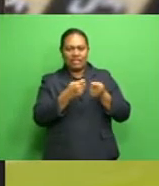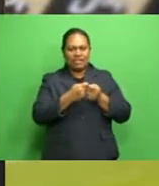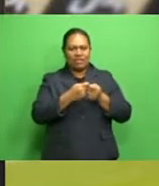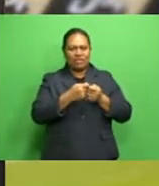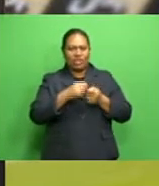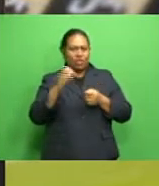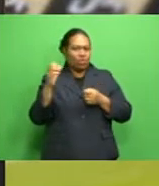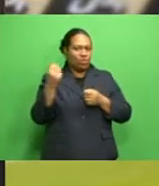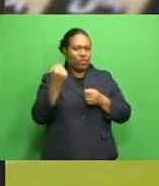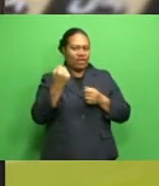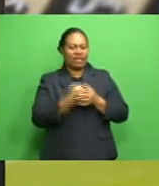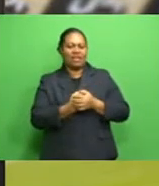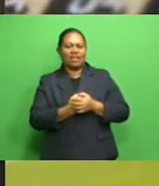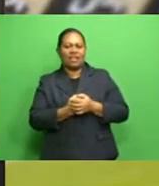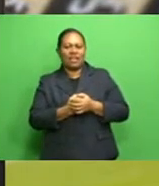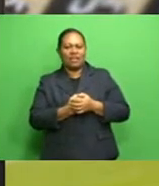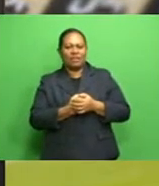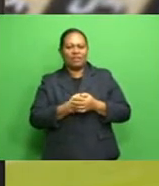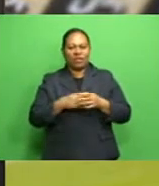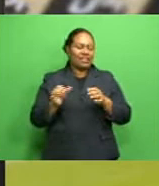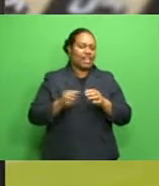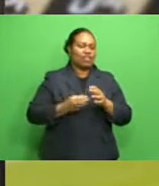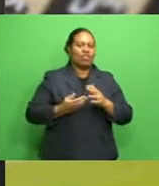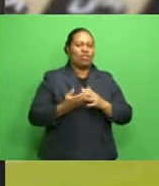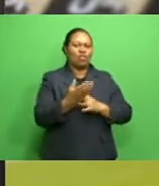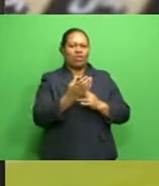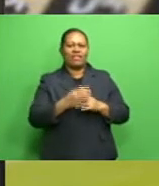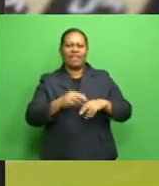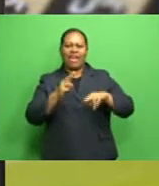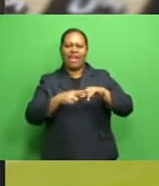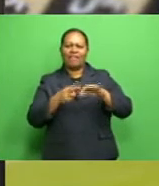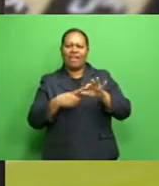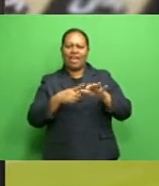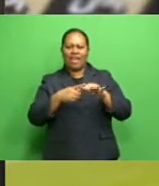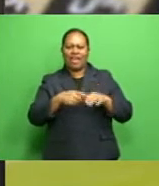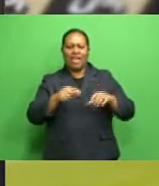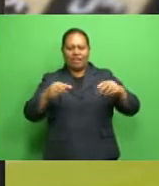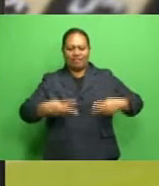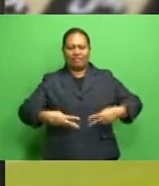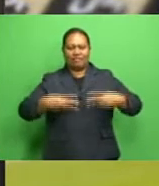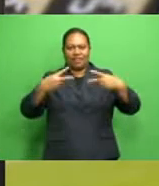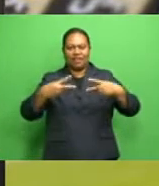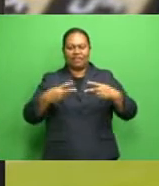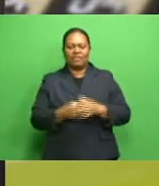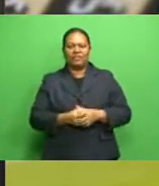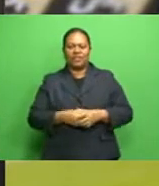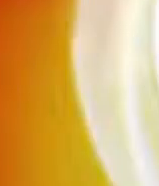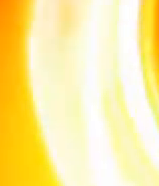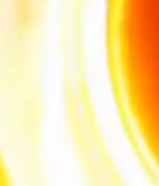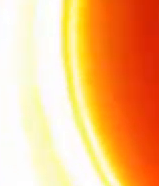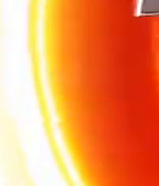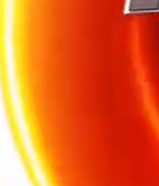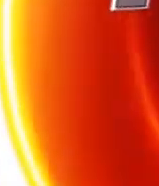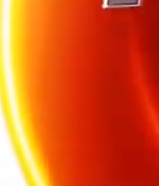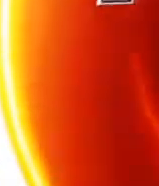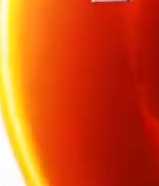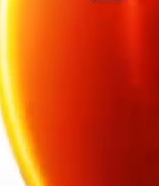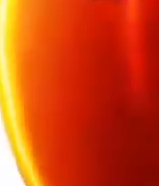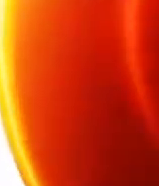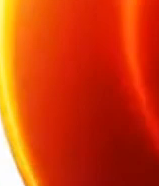A 91st-minute winner took them through to the FA Cup semi-finals at the expense of Sheffield United.